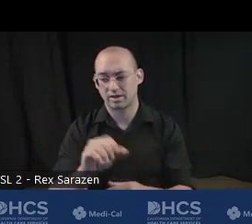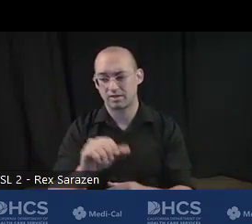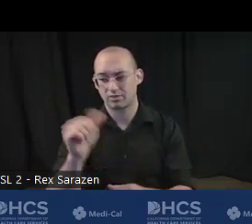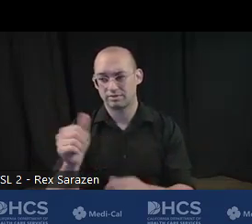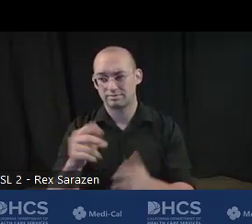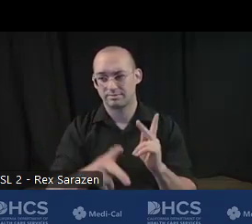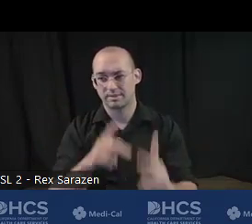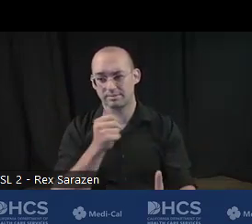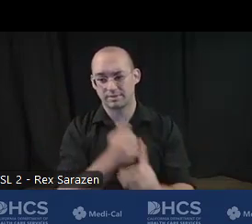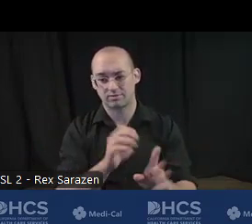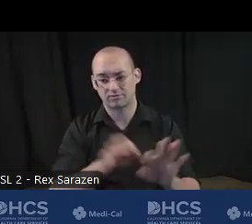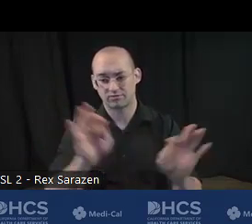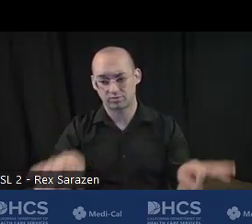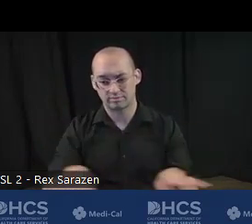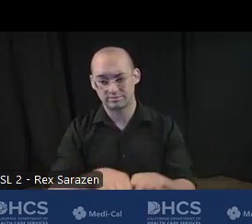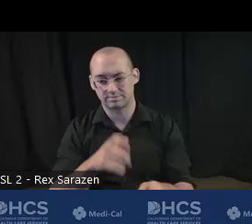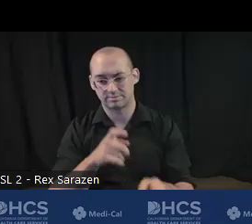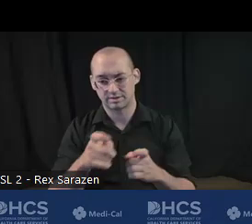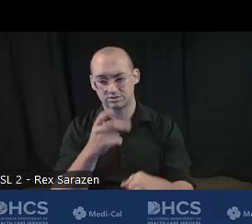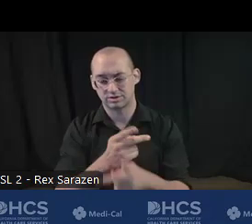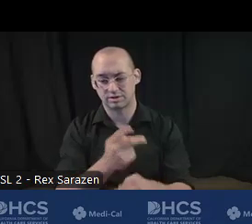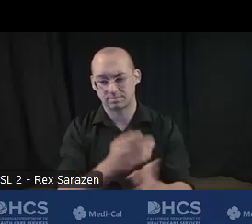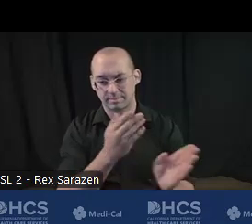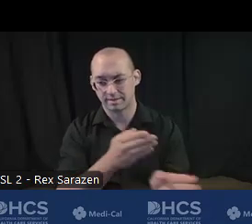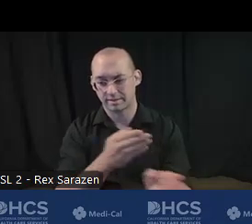forums and provider forums and managed care plan forums,